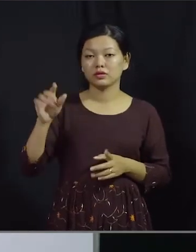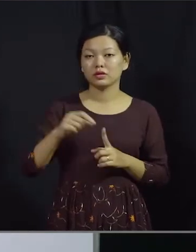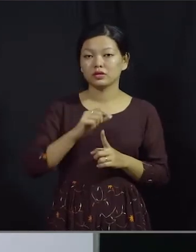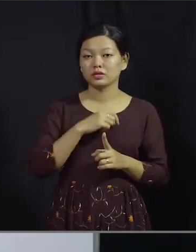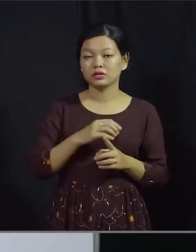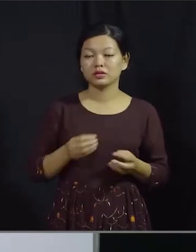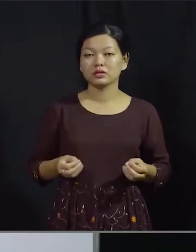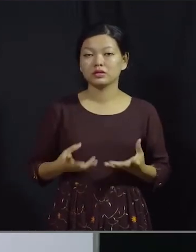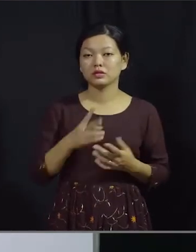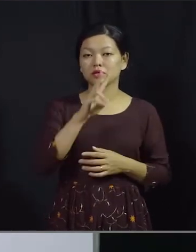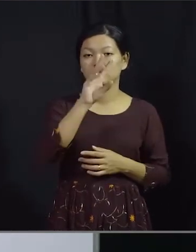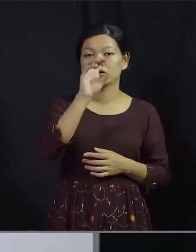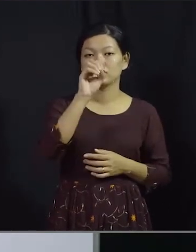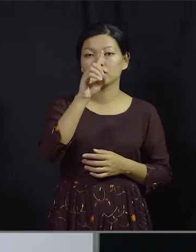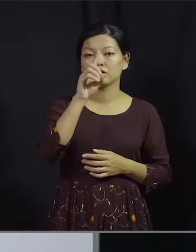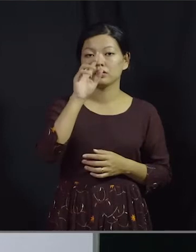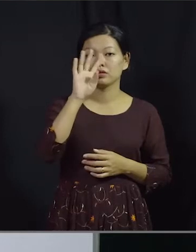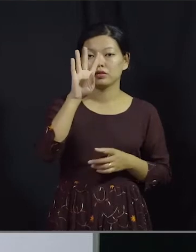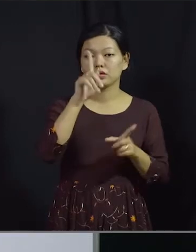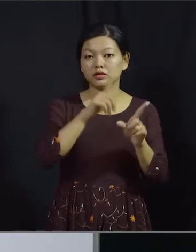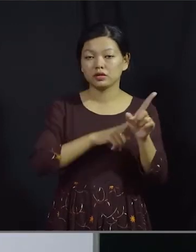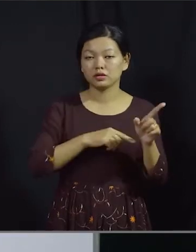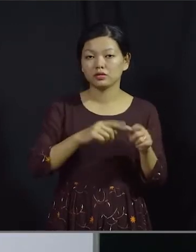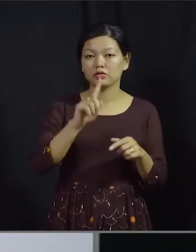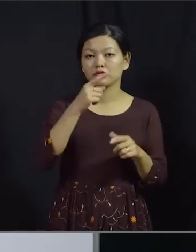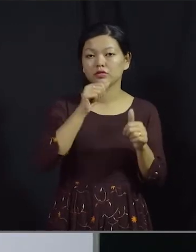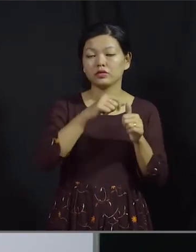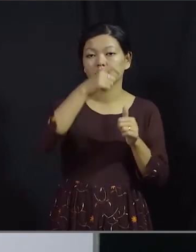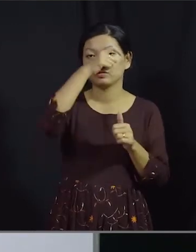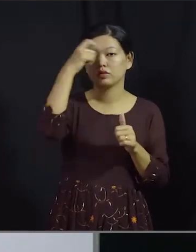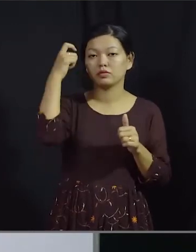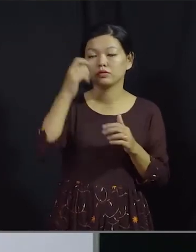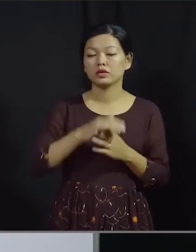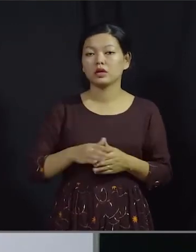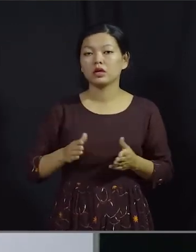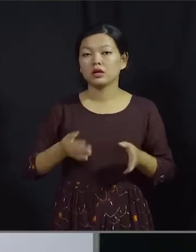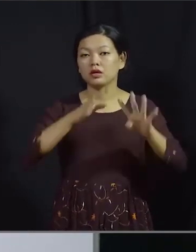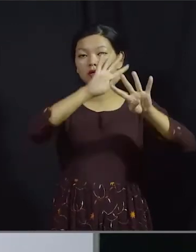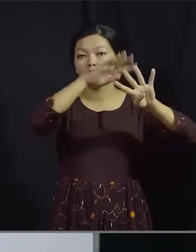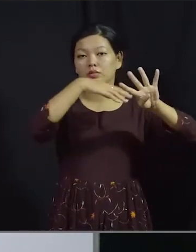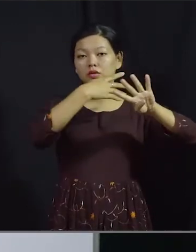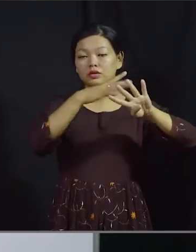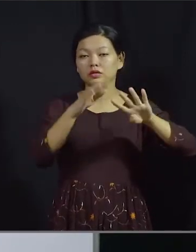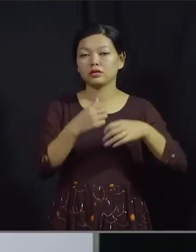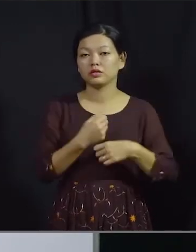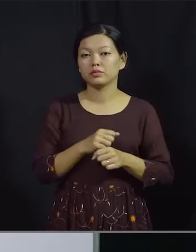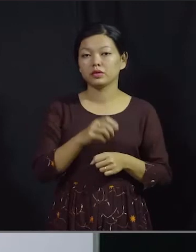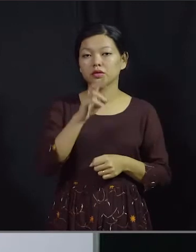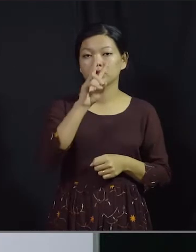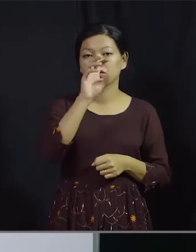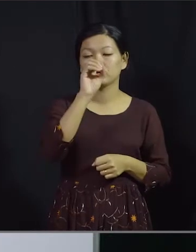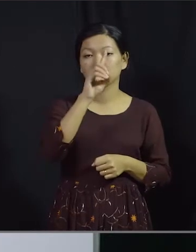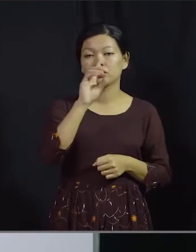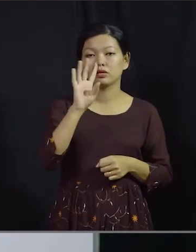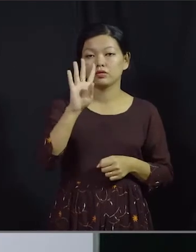1st April 2014. An extract of their balance sheet as at 31st March 2014 is as